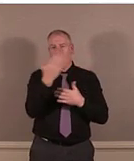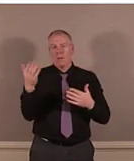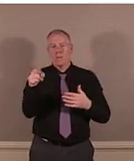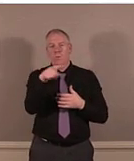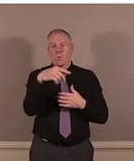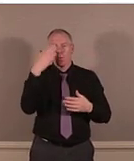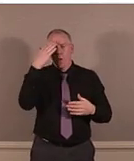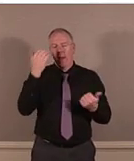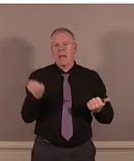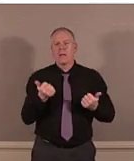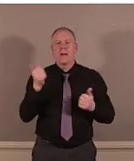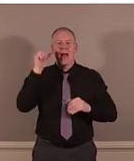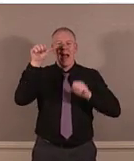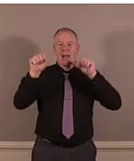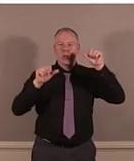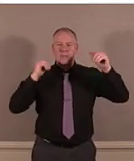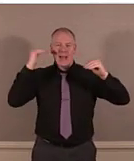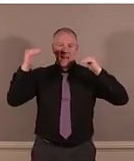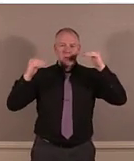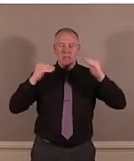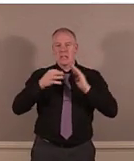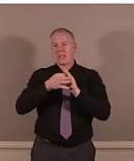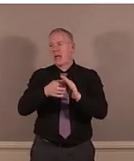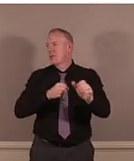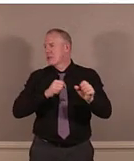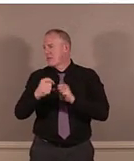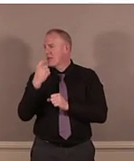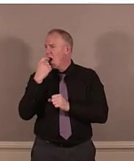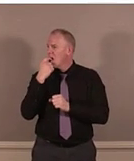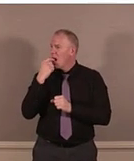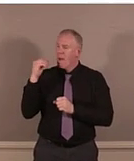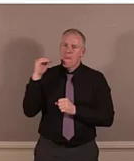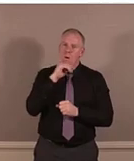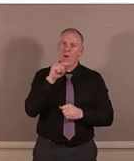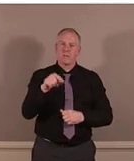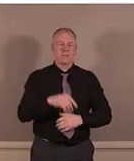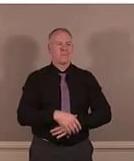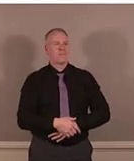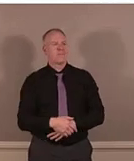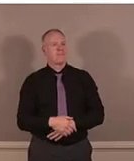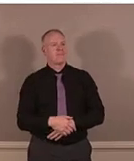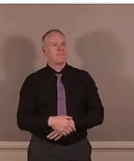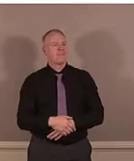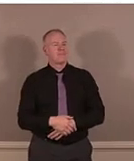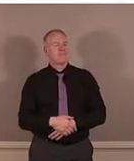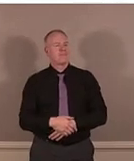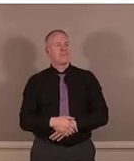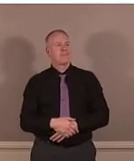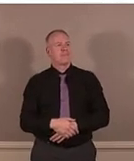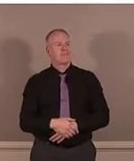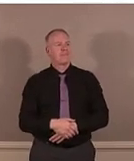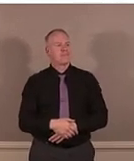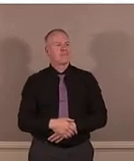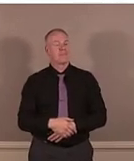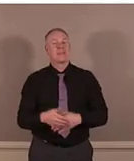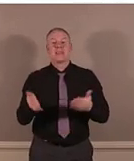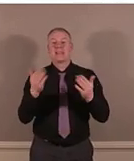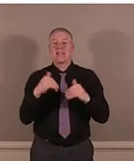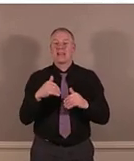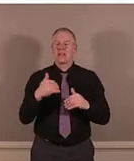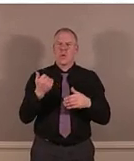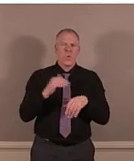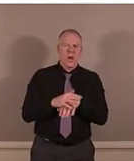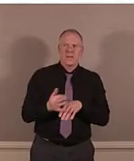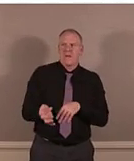but really your adult guidance service is absolutely critical. And the next question you're probably going to ask is, where